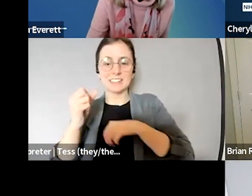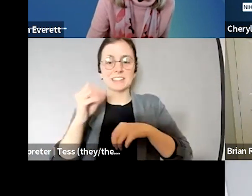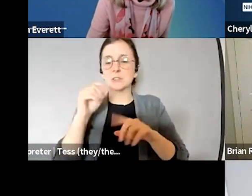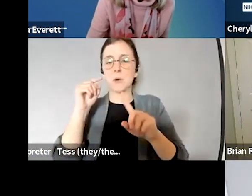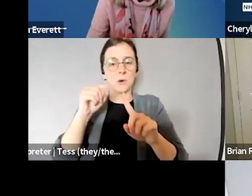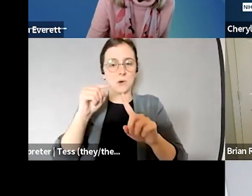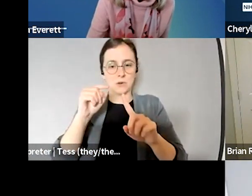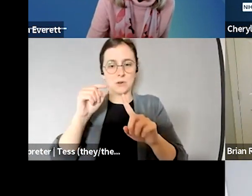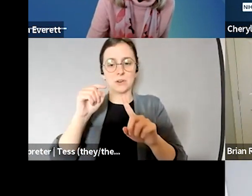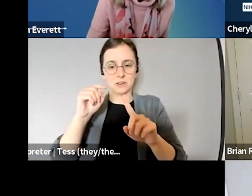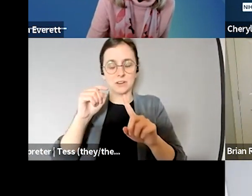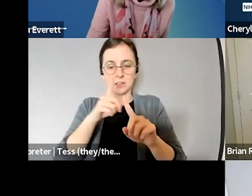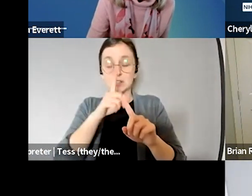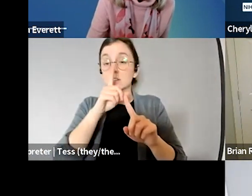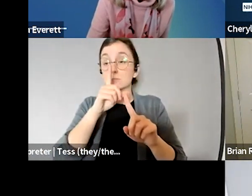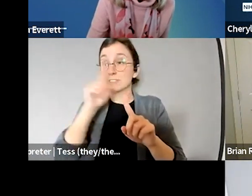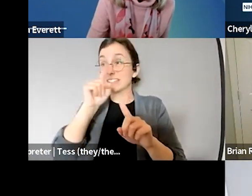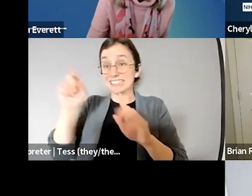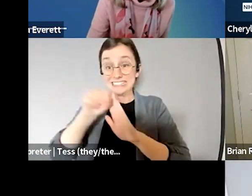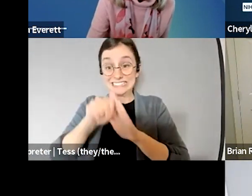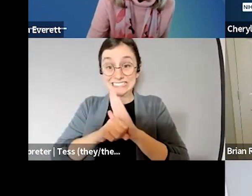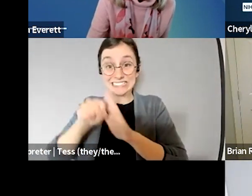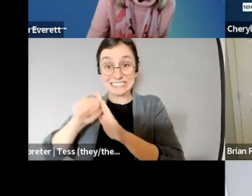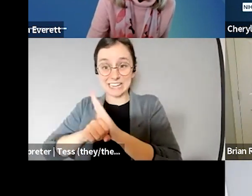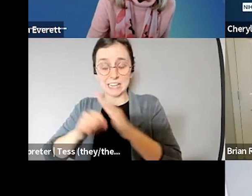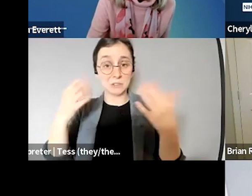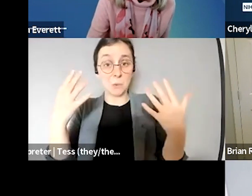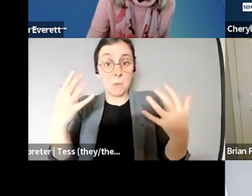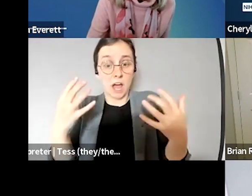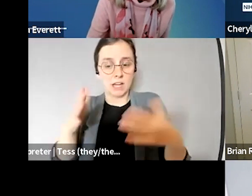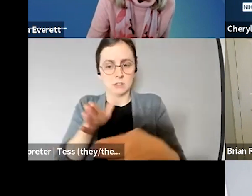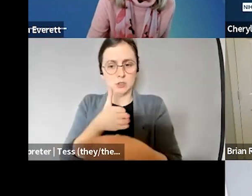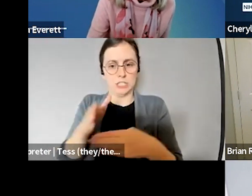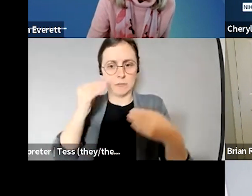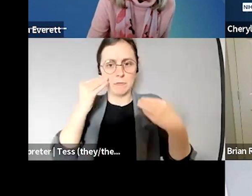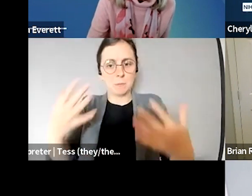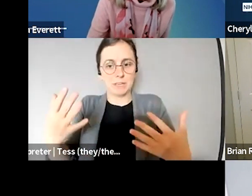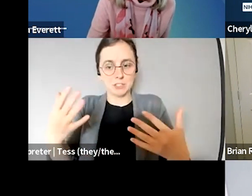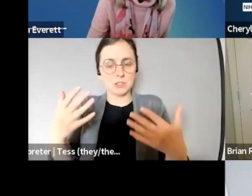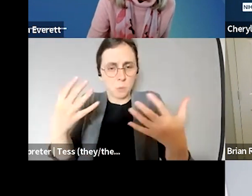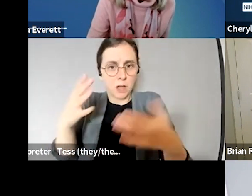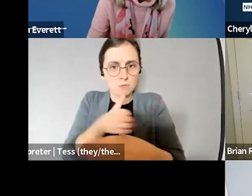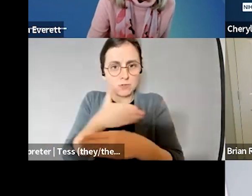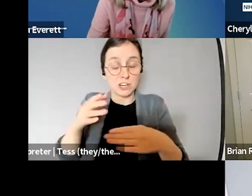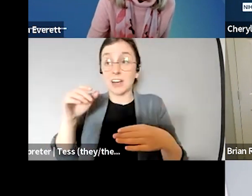pointed out, is that the states are anxious to share their information. And they are easily connected, where